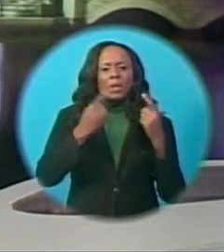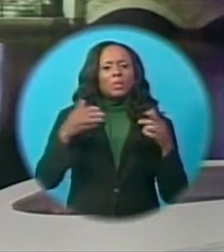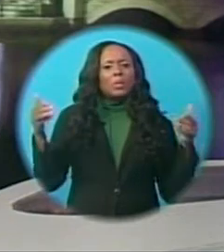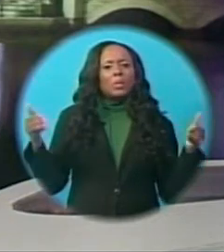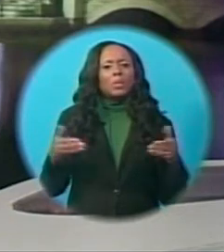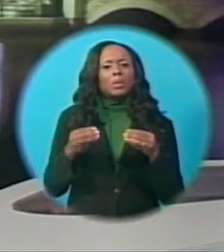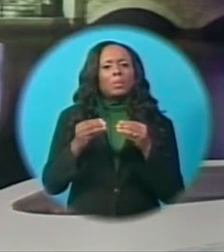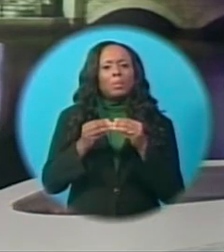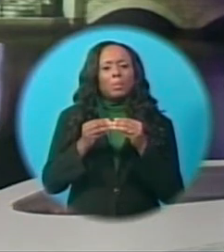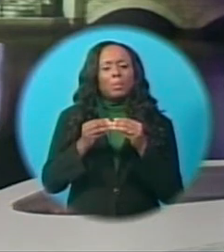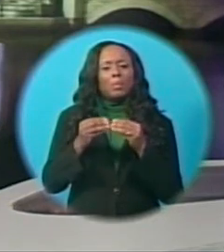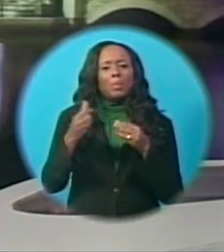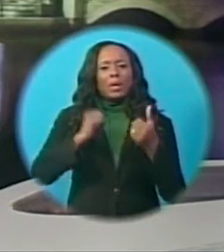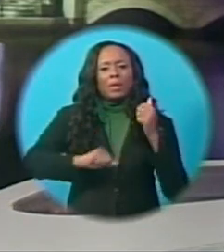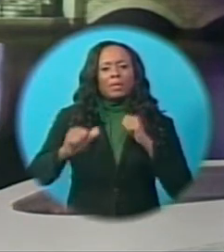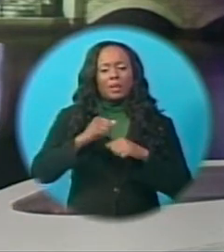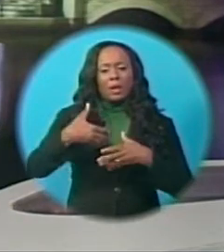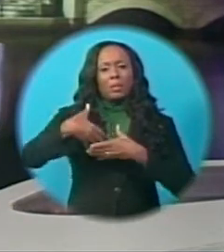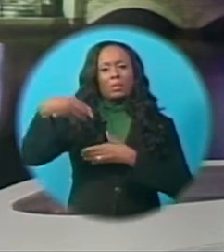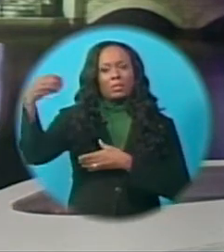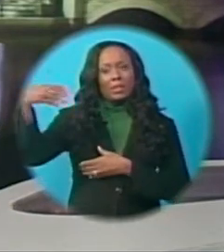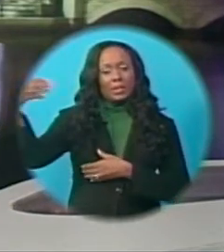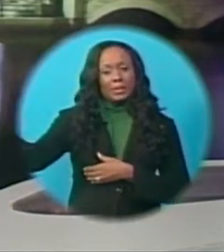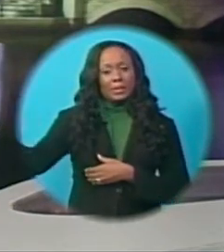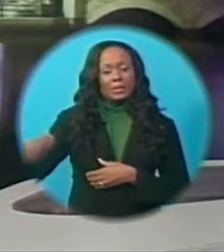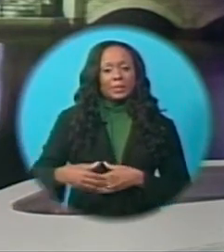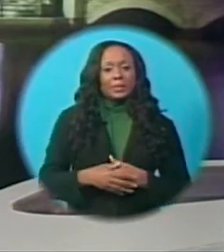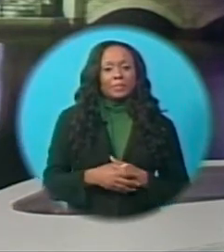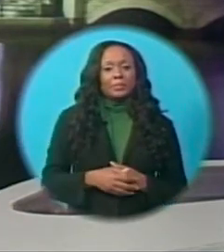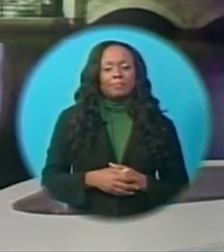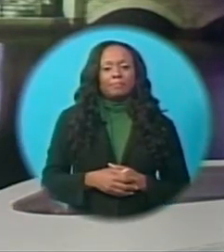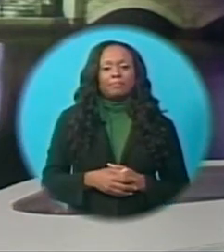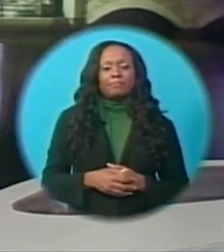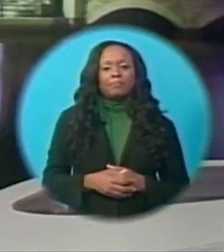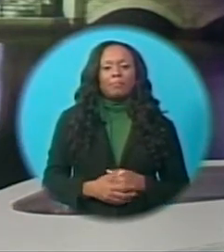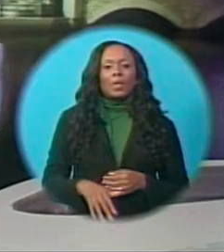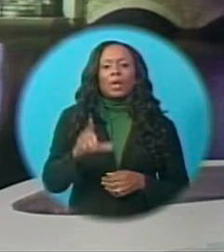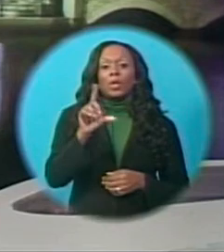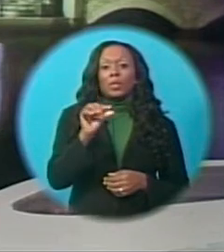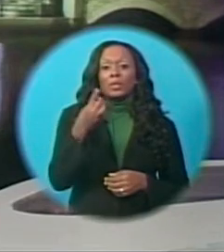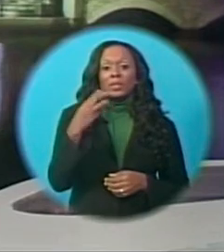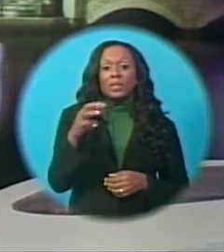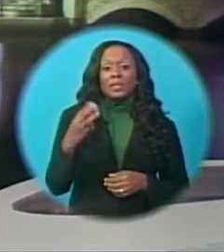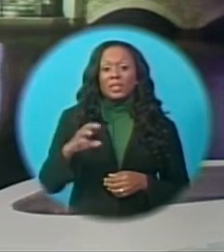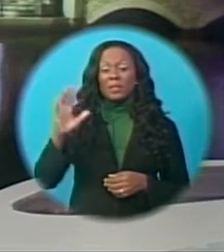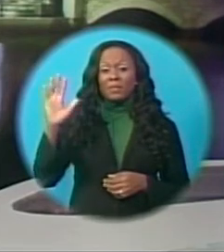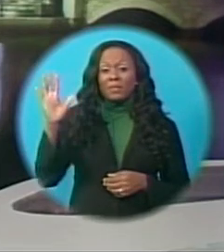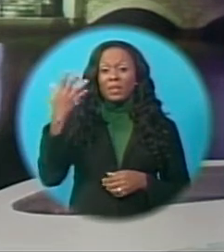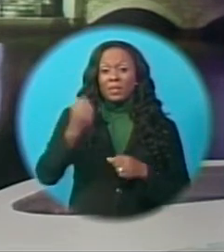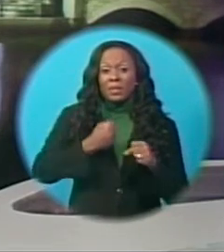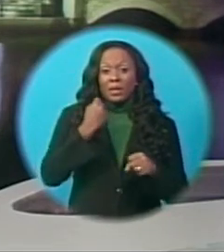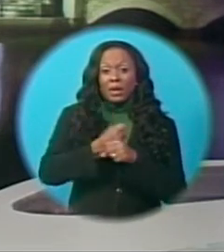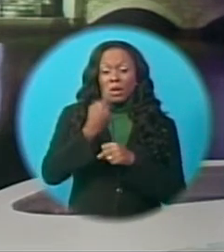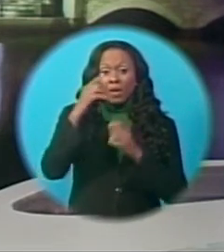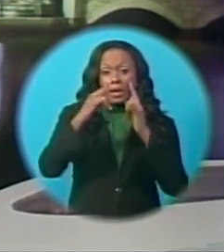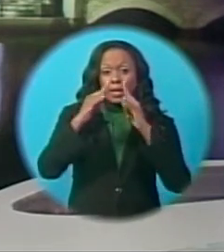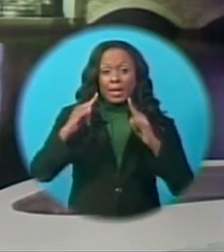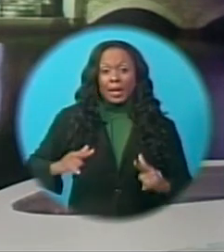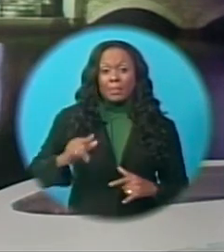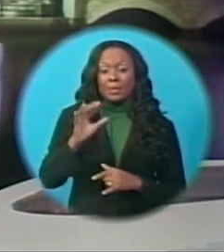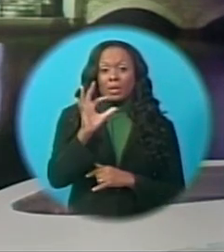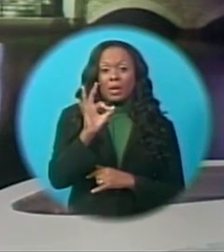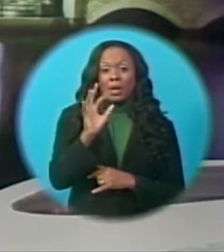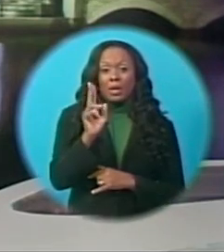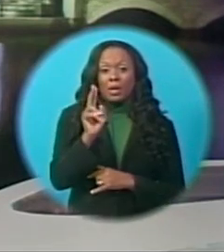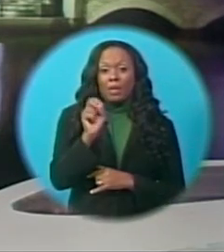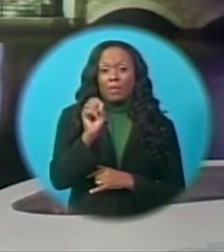consider hosting more open-air events. Well, 2016 signaled the 5th year of Camp Fusion, a summer arts and